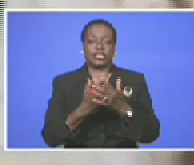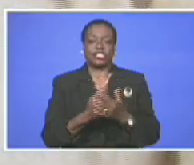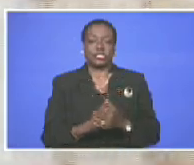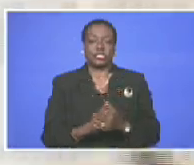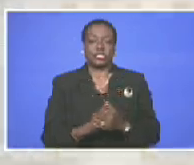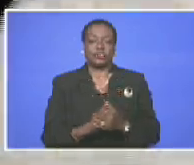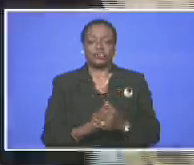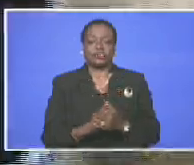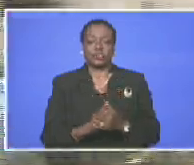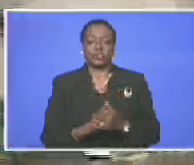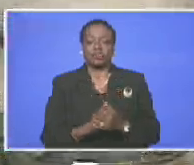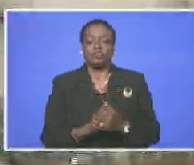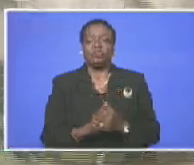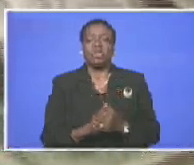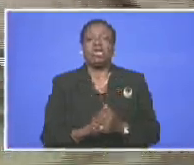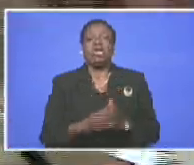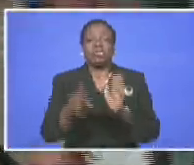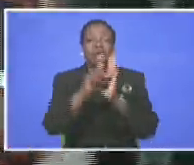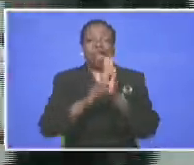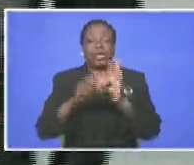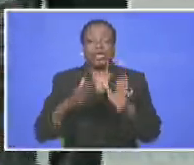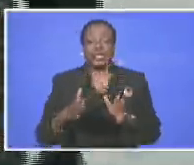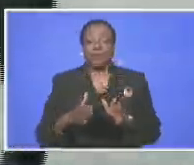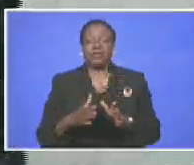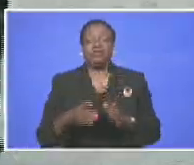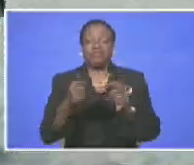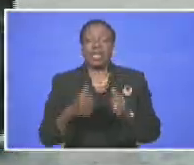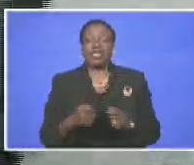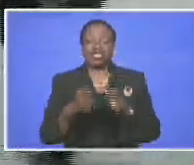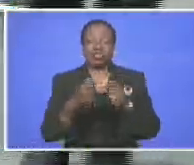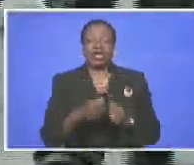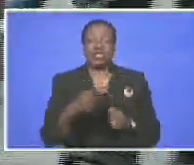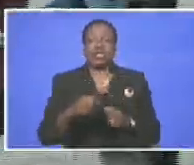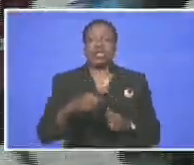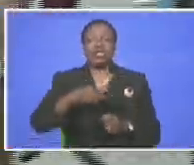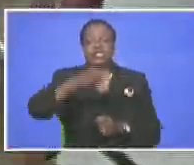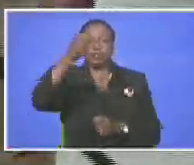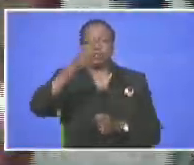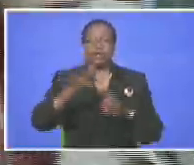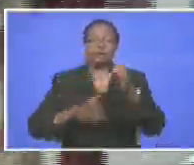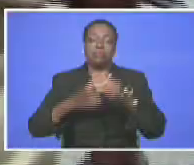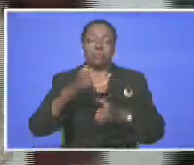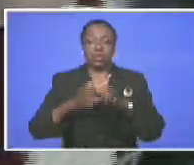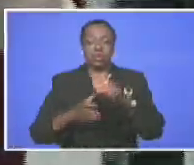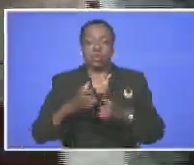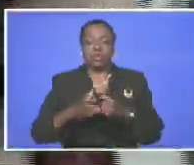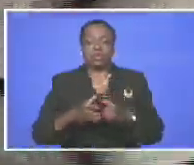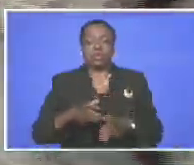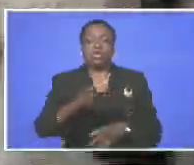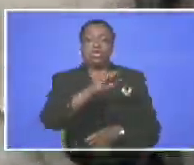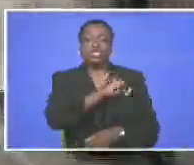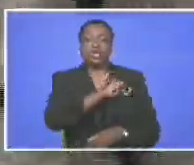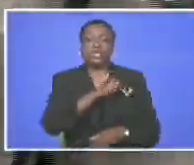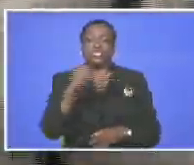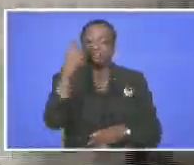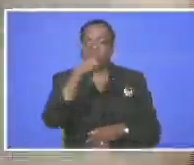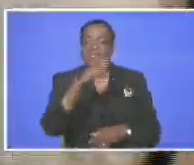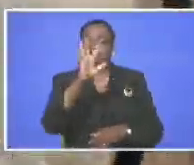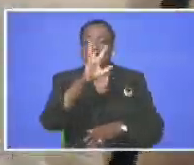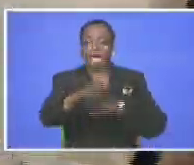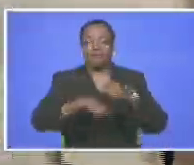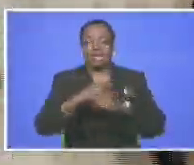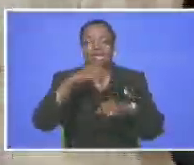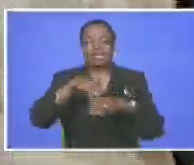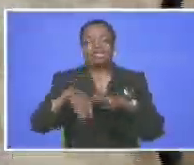prosecutors have indicated that the case will be fast-tracked to Supreme Court by way of voluntary bill of indictment. Sawyer is facing up to 5 years in